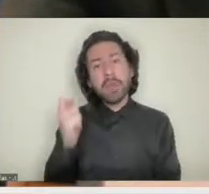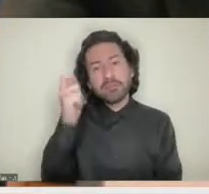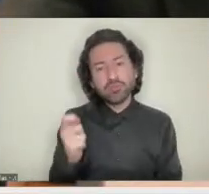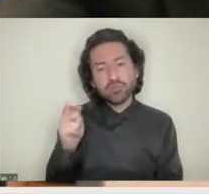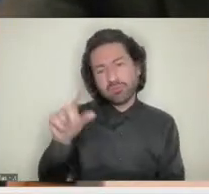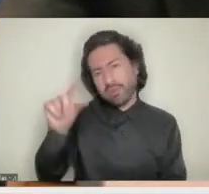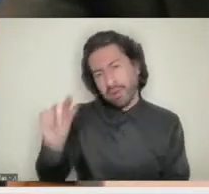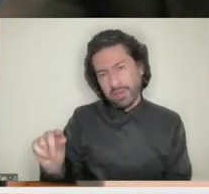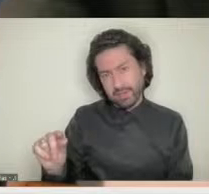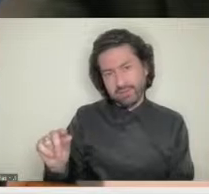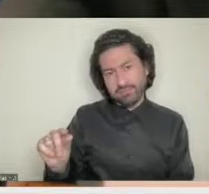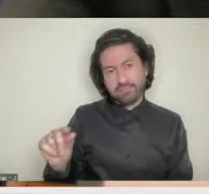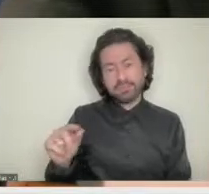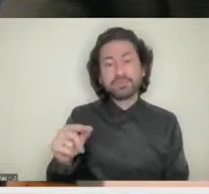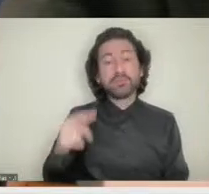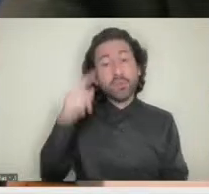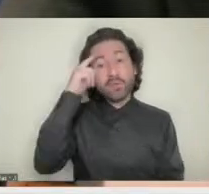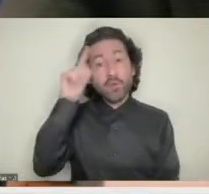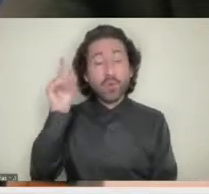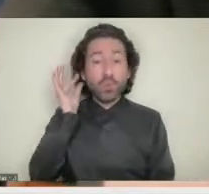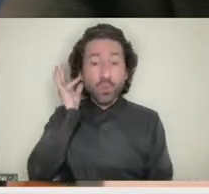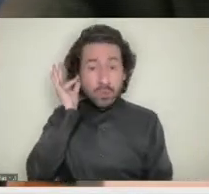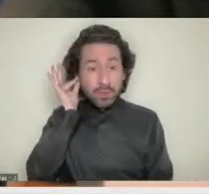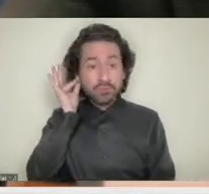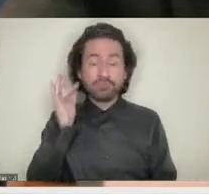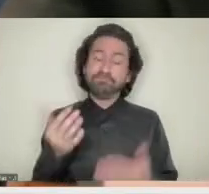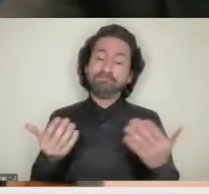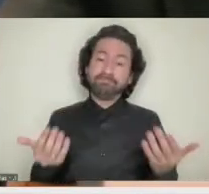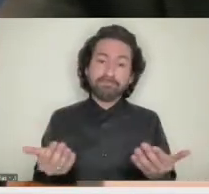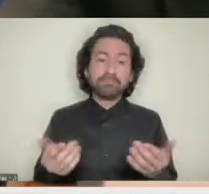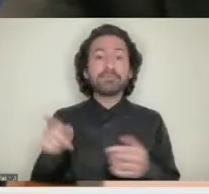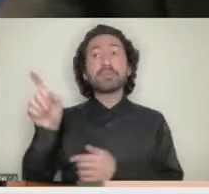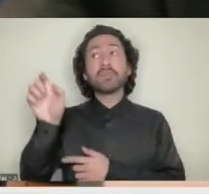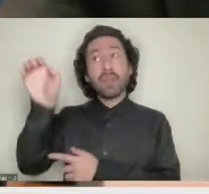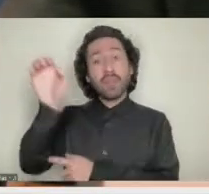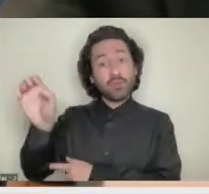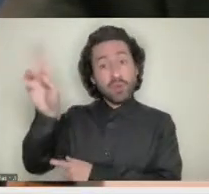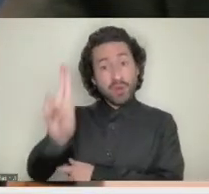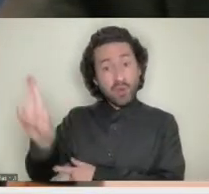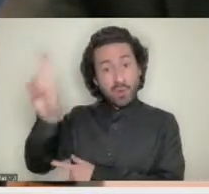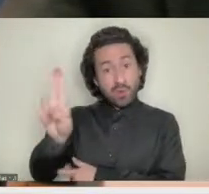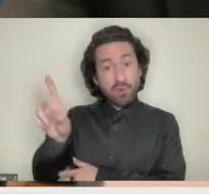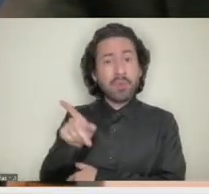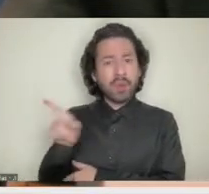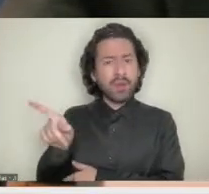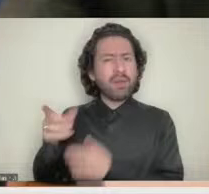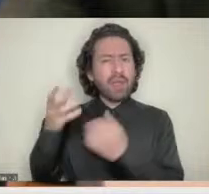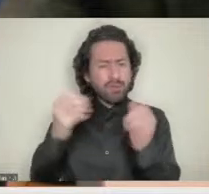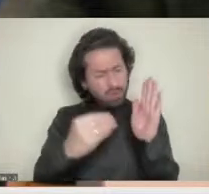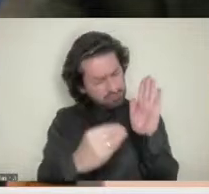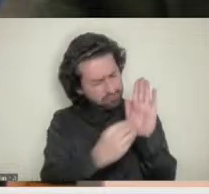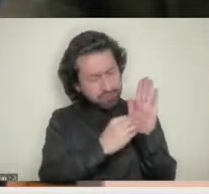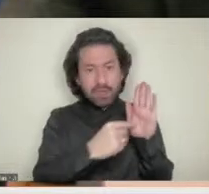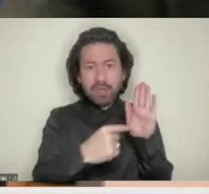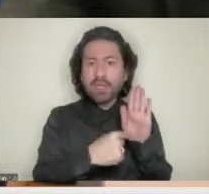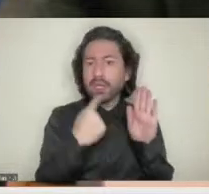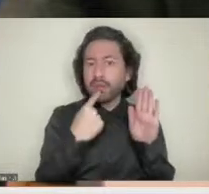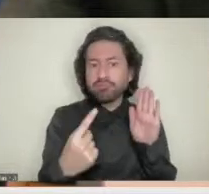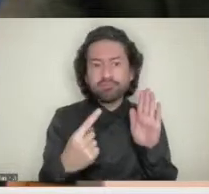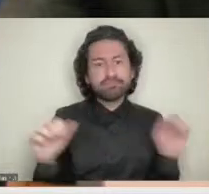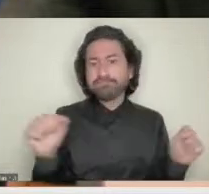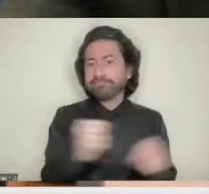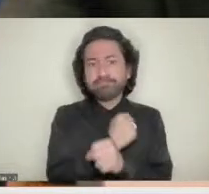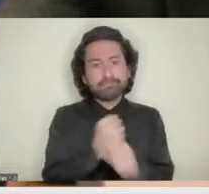pensions in certain models for women. And that, for example, in the EU, there is a clause where no longer it